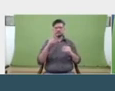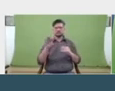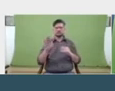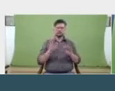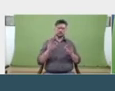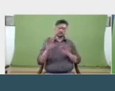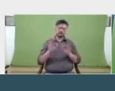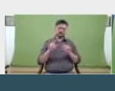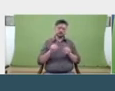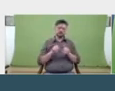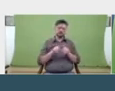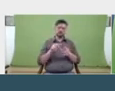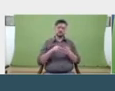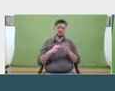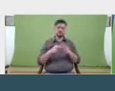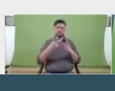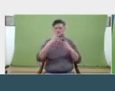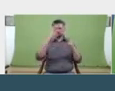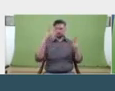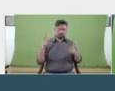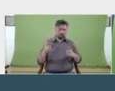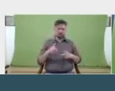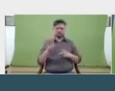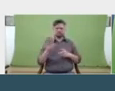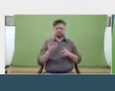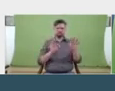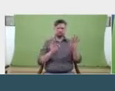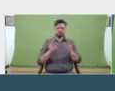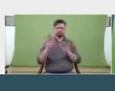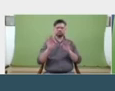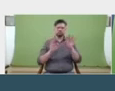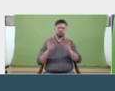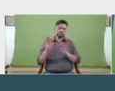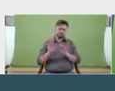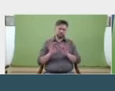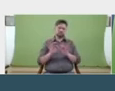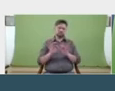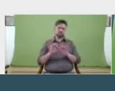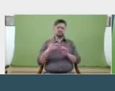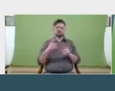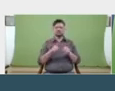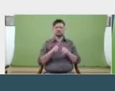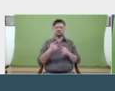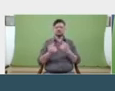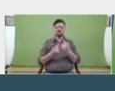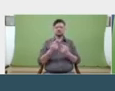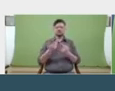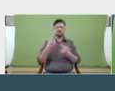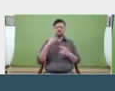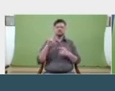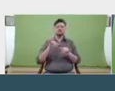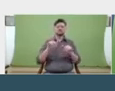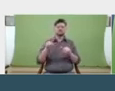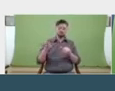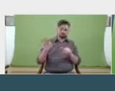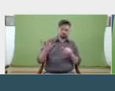again in paramakan says this is where politics sort of creeps in which variety is to be chosen then second stage is